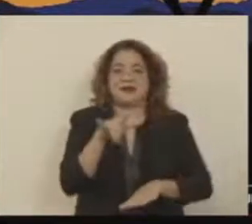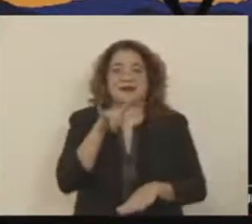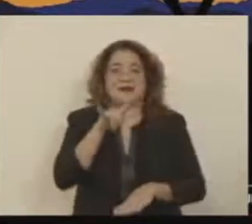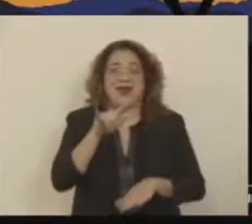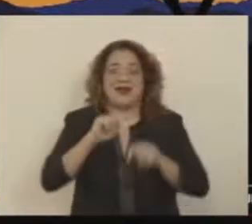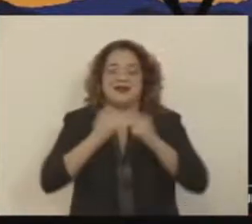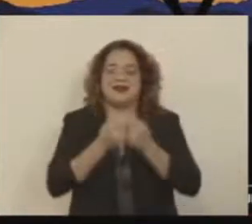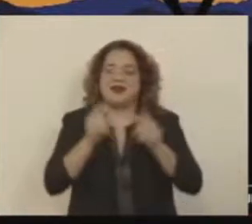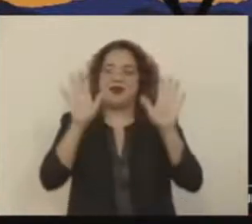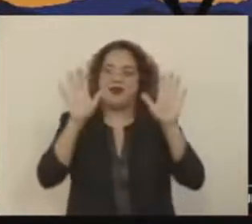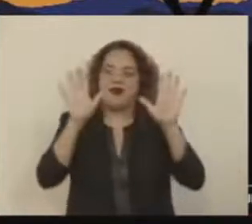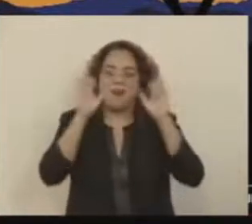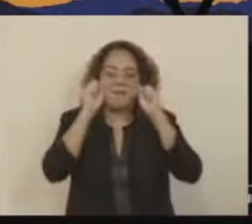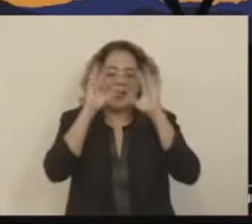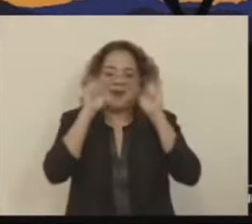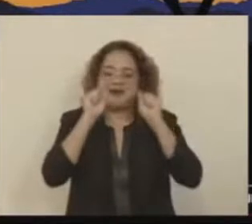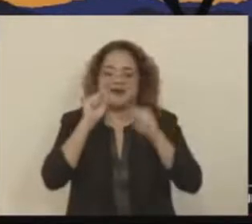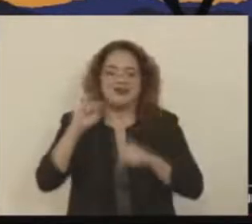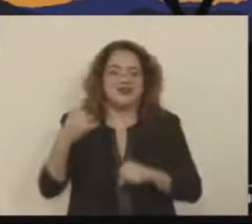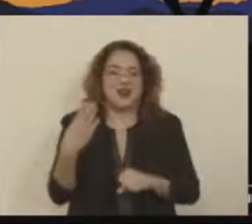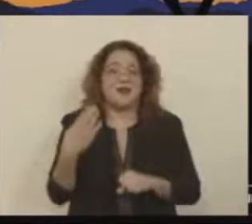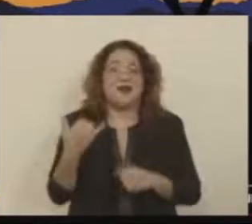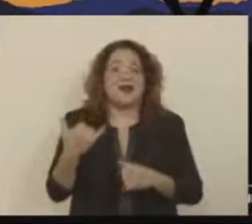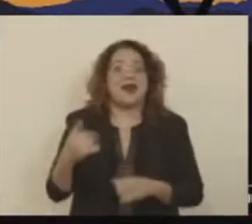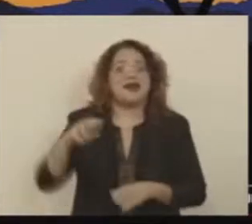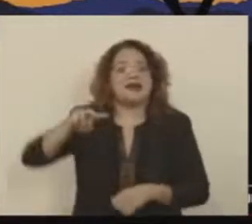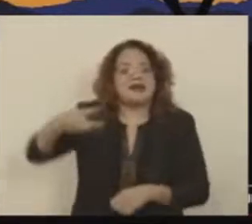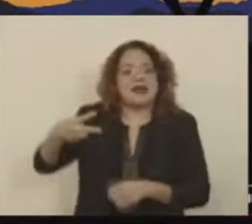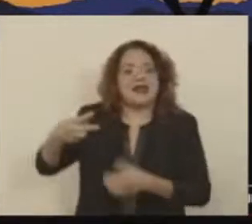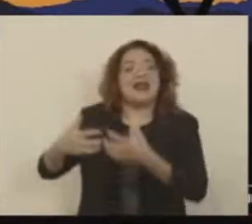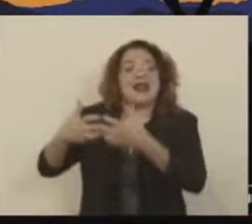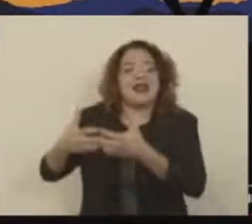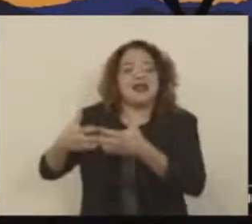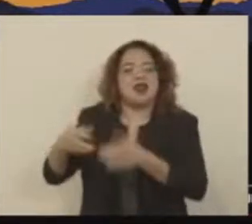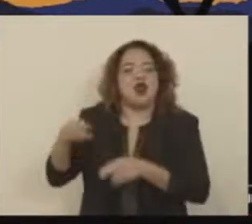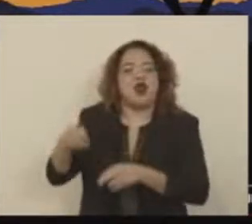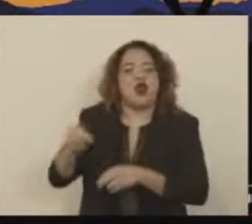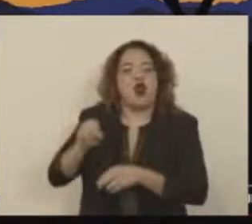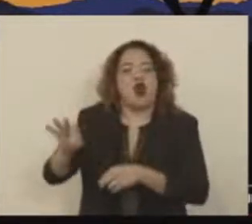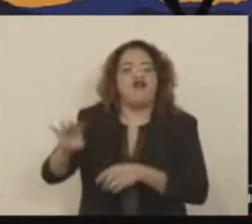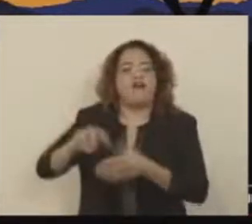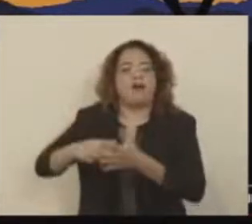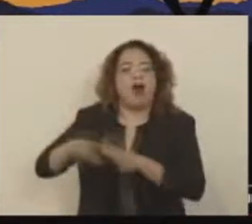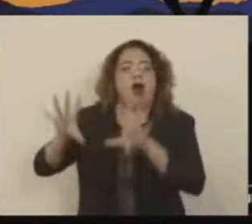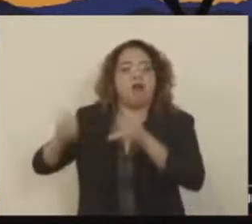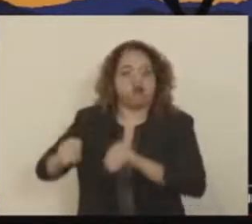we are about to hit SECO, second engine cutoff, and we've heard that everything is nominal.